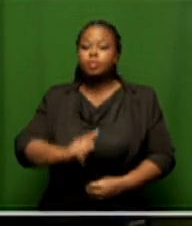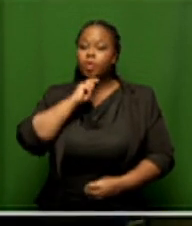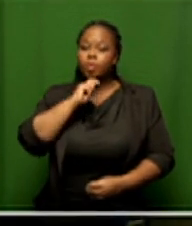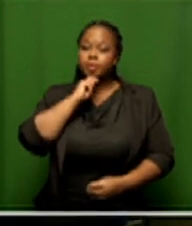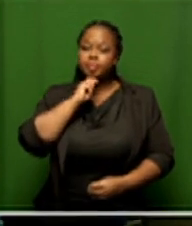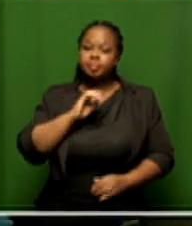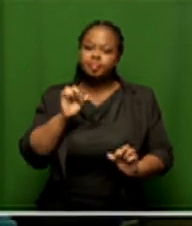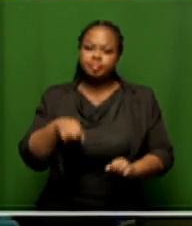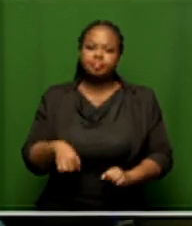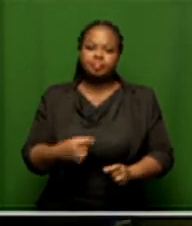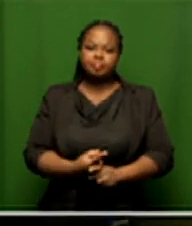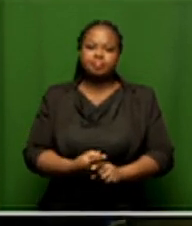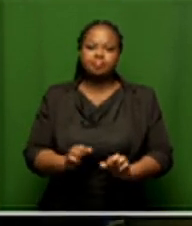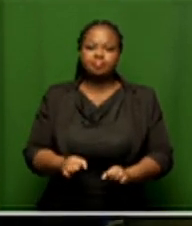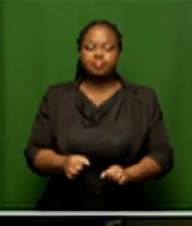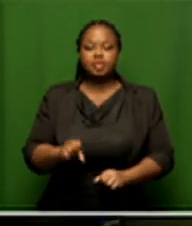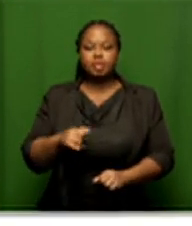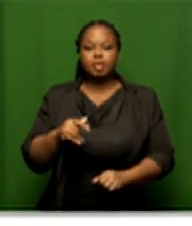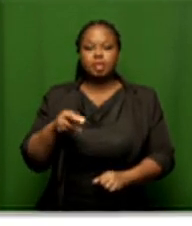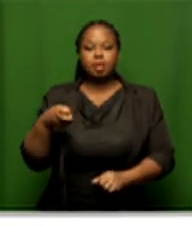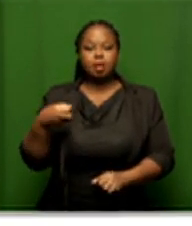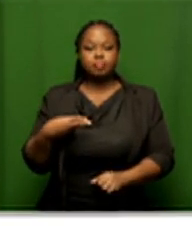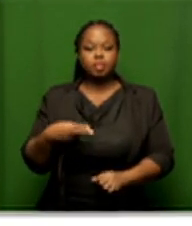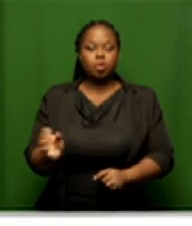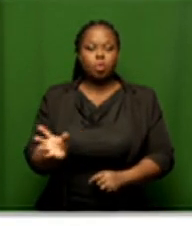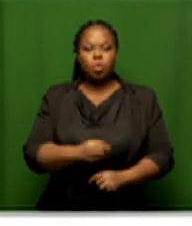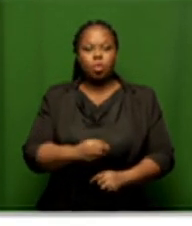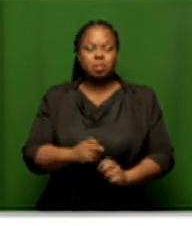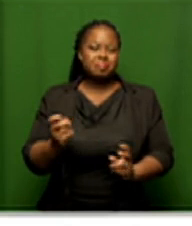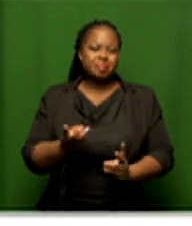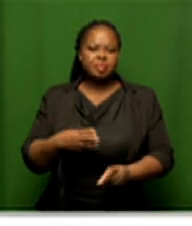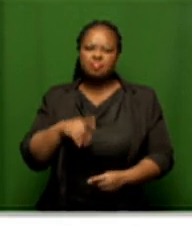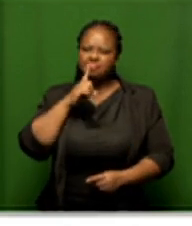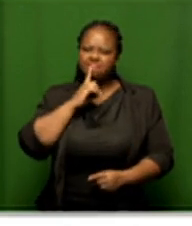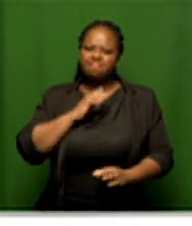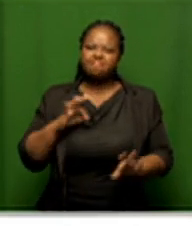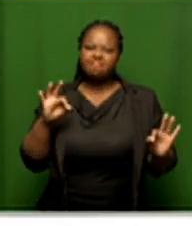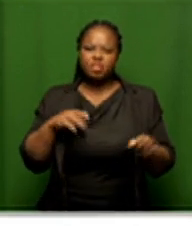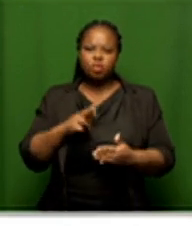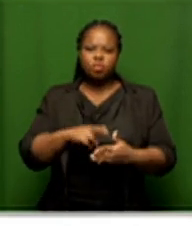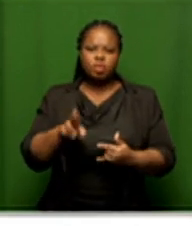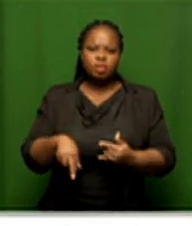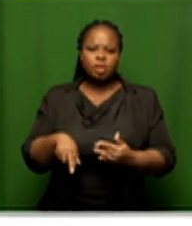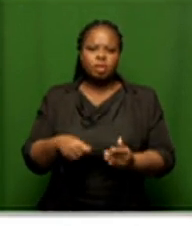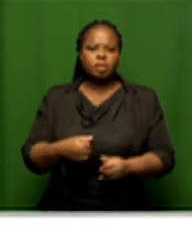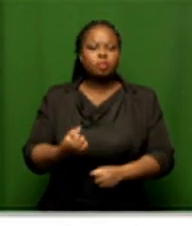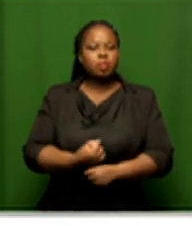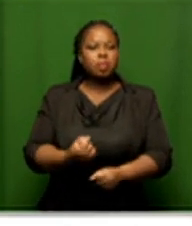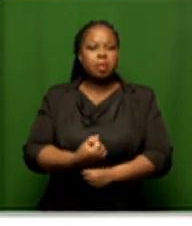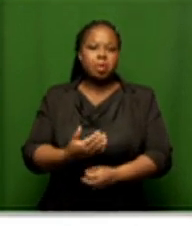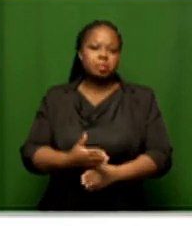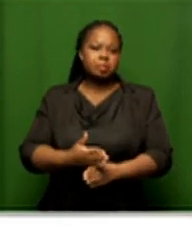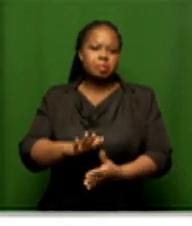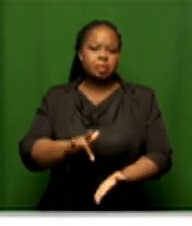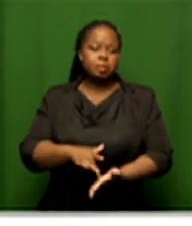A very good morning to you, Sakina, and good morning to our viewers. Still pretty quiet here at the Results Operating Center. As